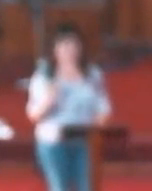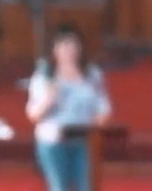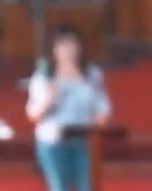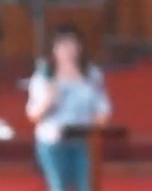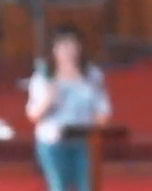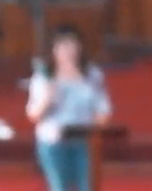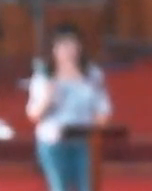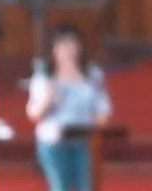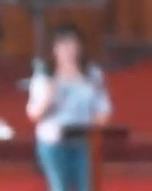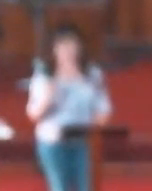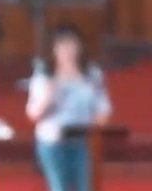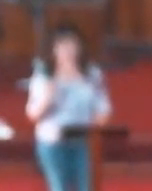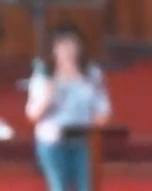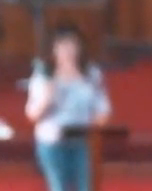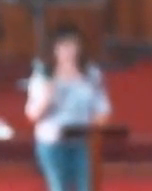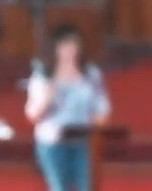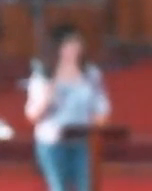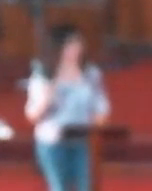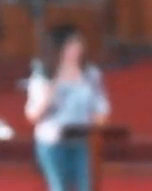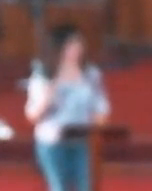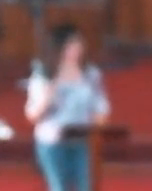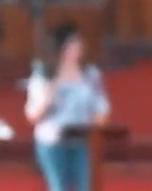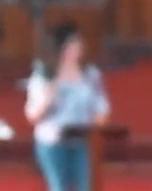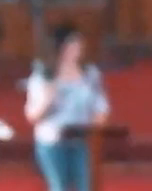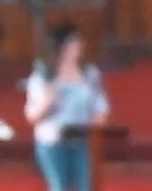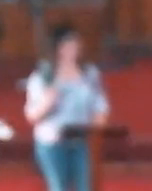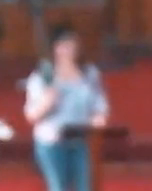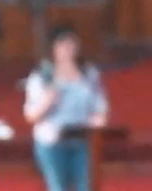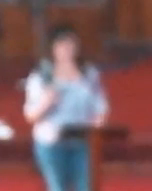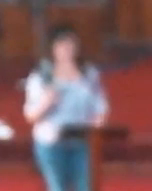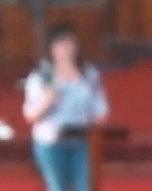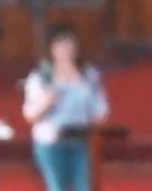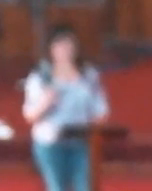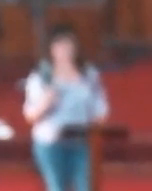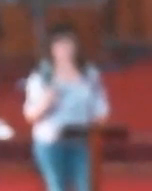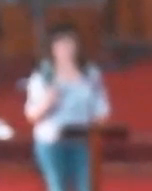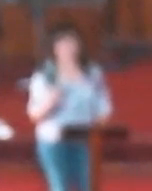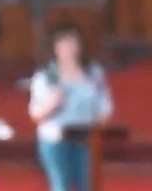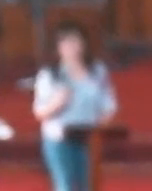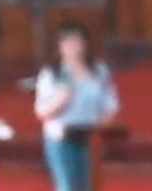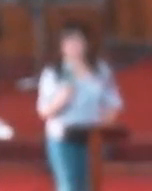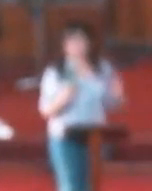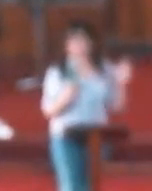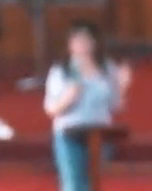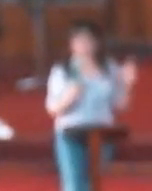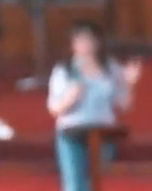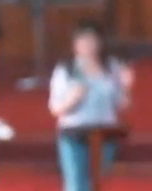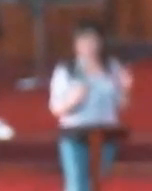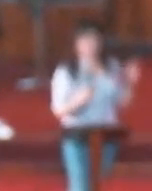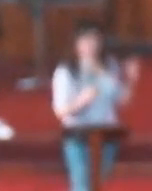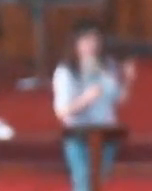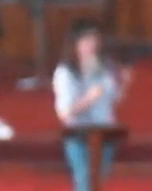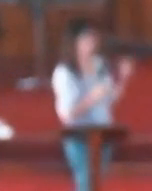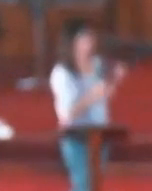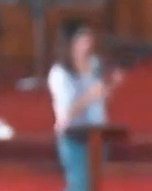esto? No tienen que estar de acuerdo con esta frase, nada más lo que han escuchado. You don't have to be